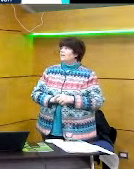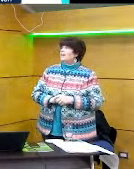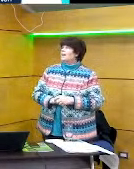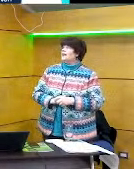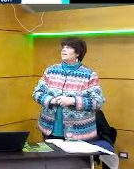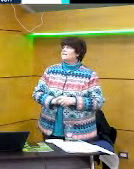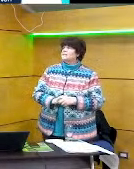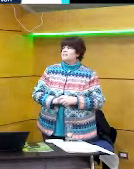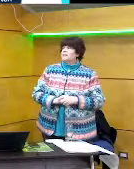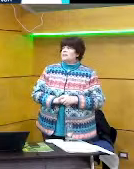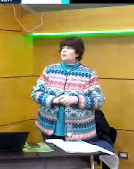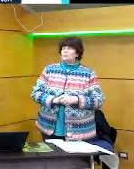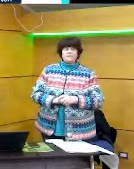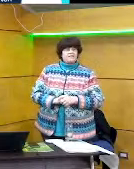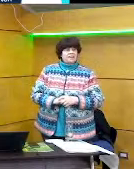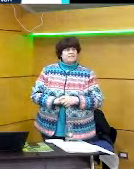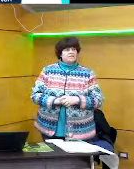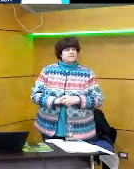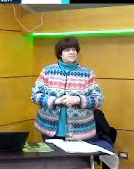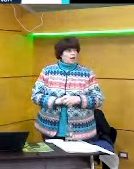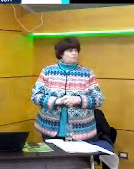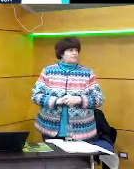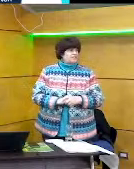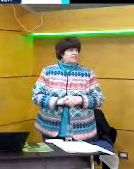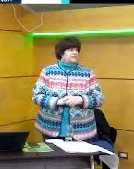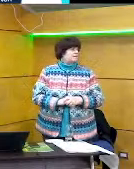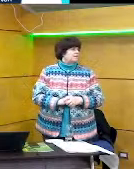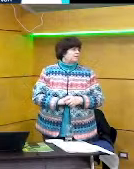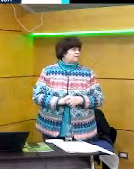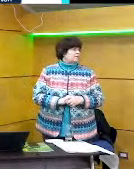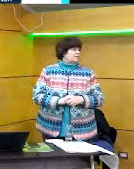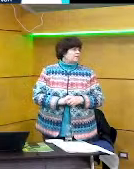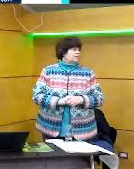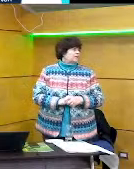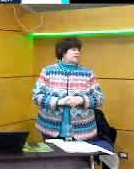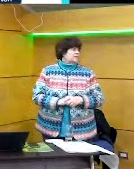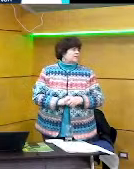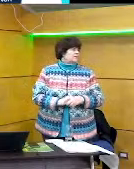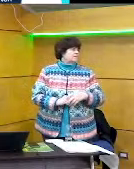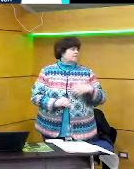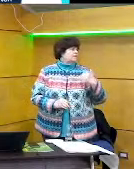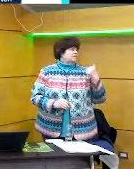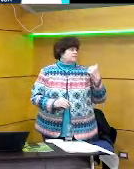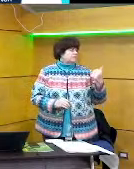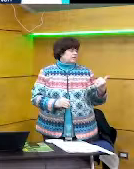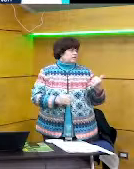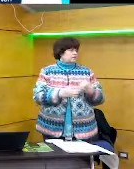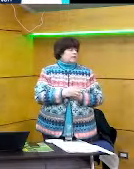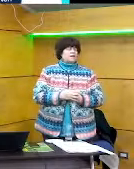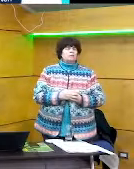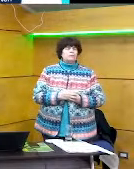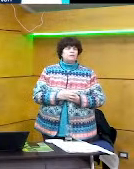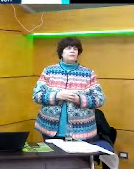years. And we take the top 10 candidates in